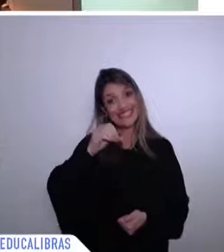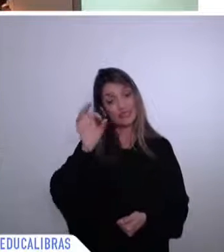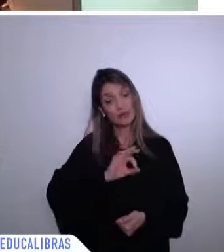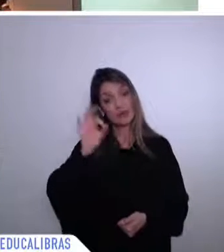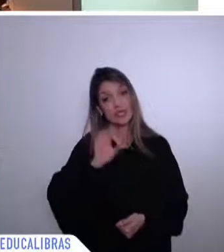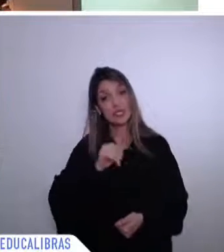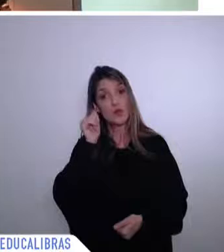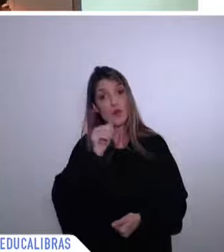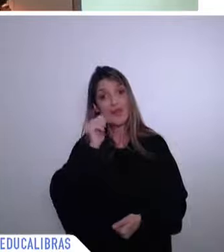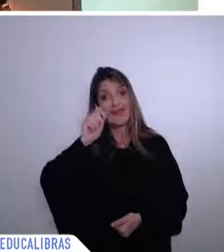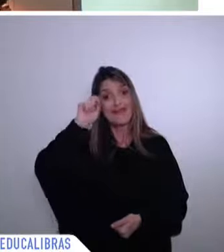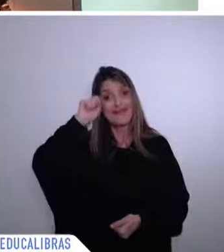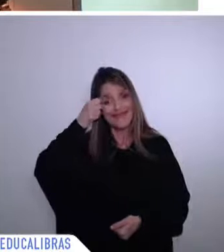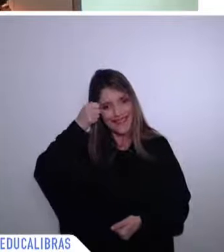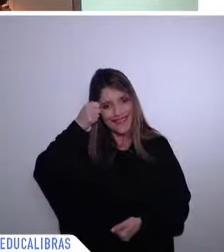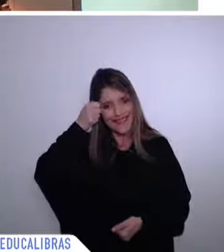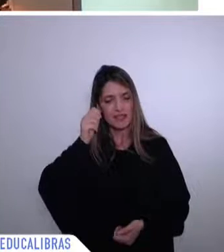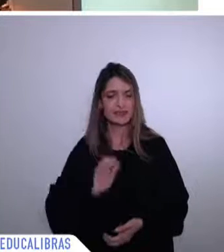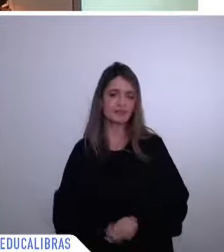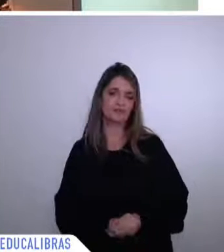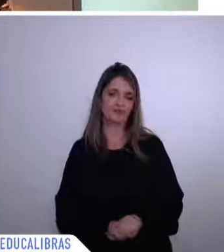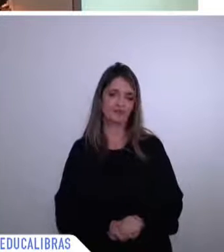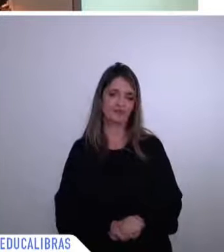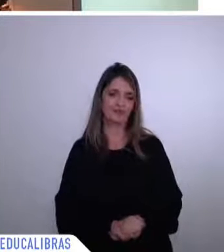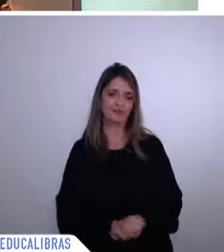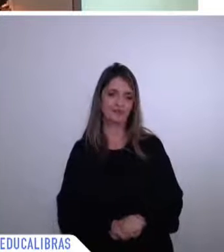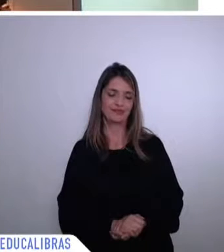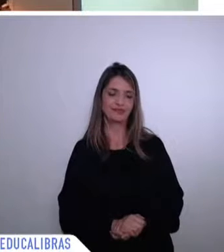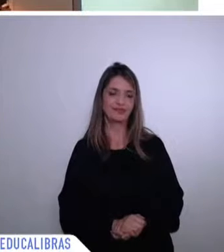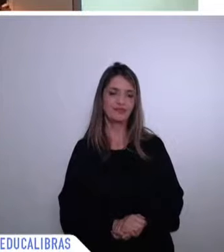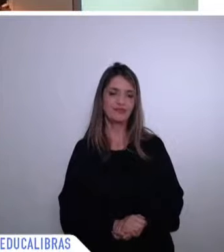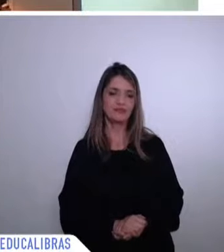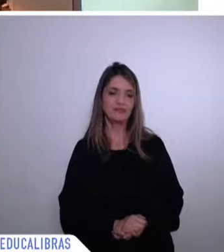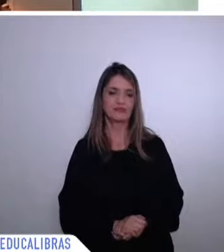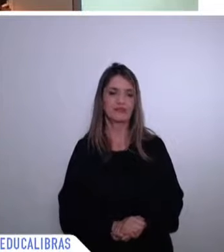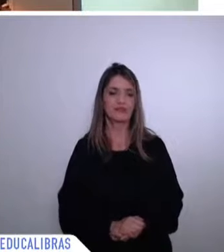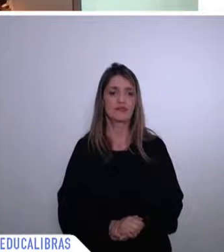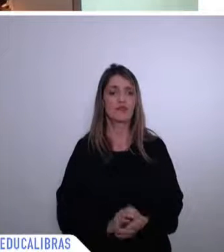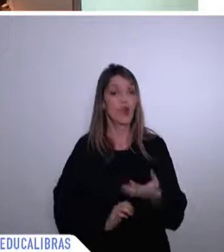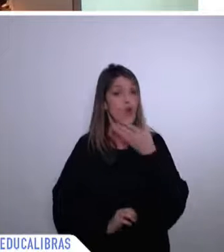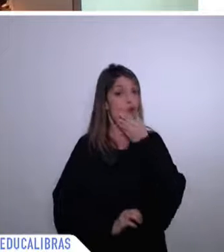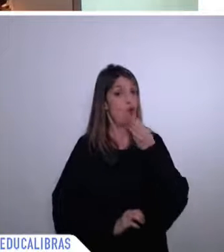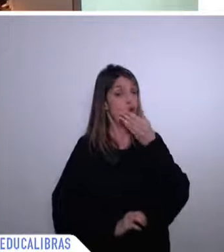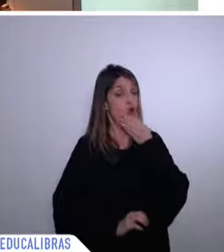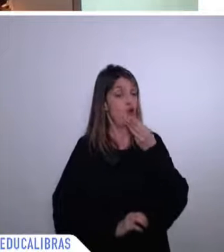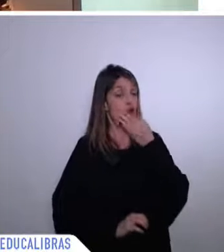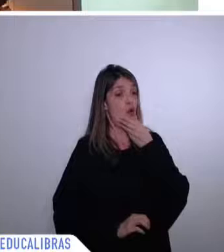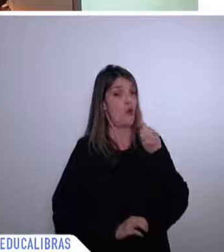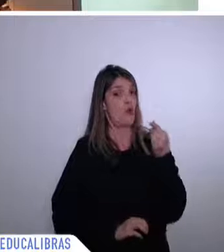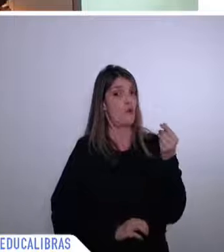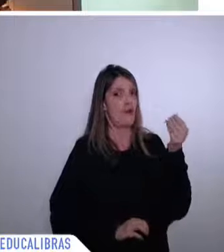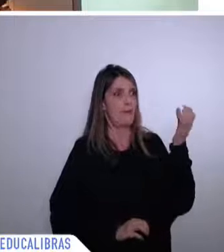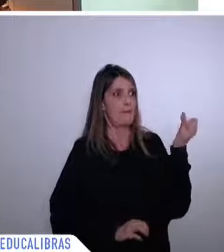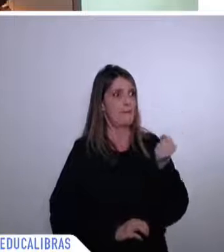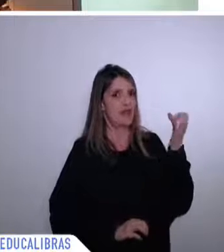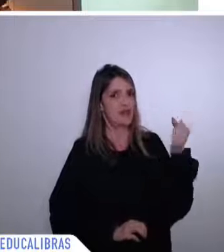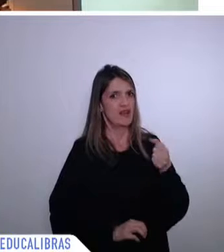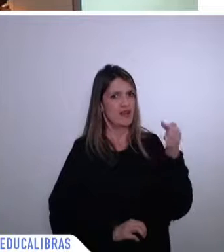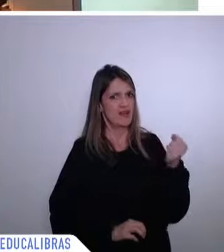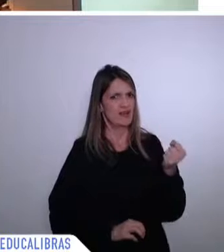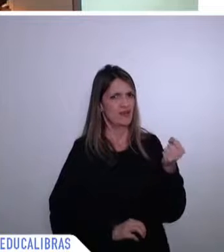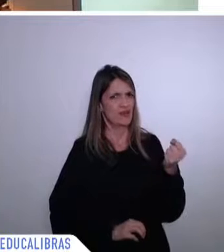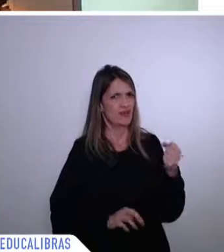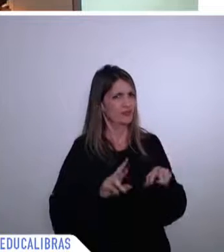62% of them are Black women. The norm of domesticity produces the masculine